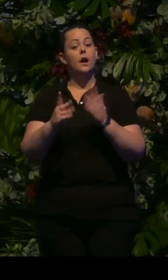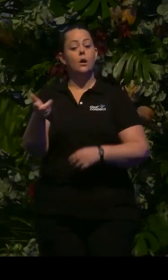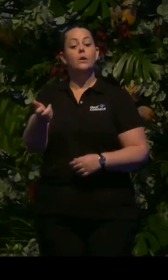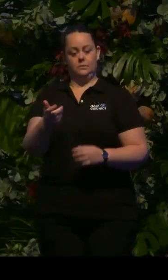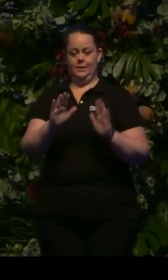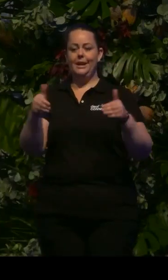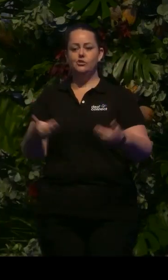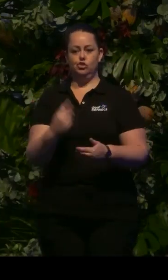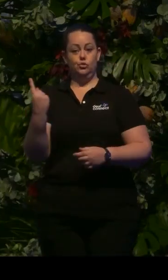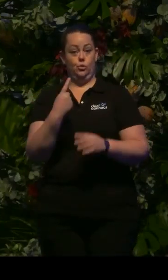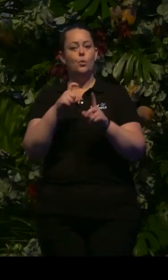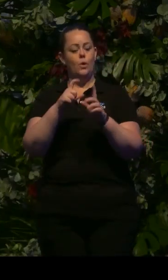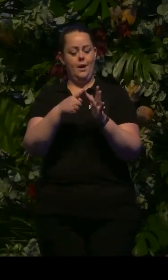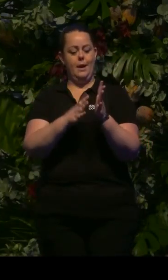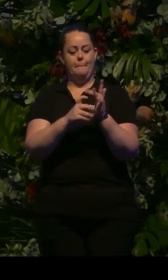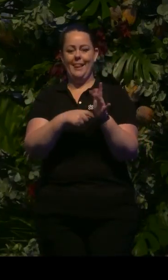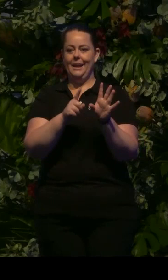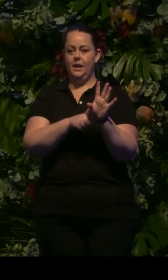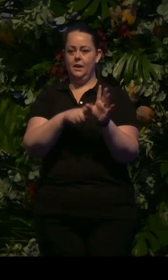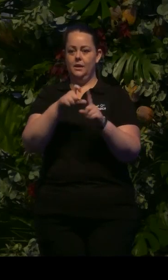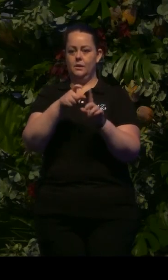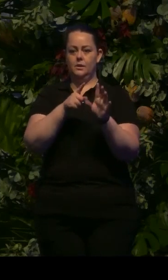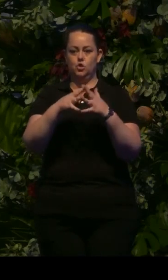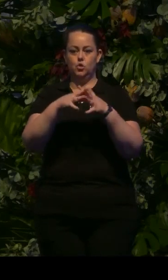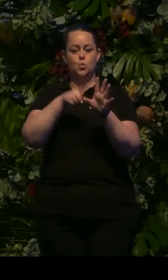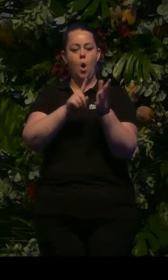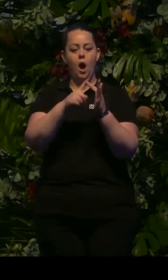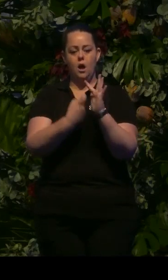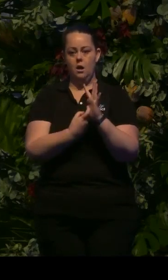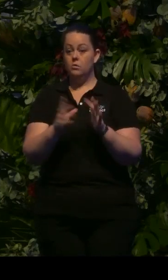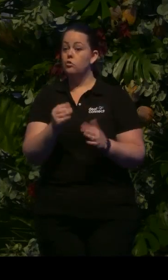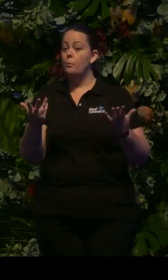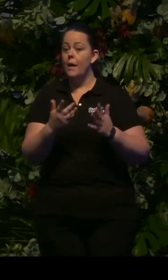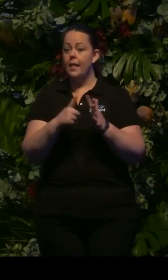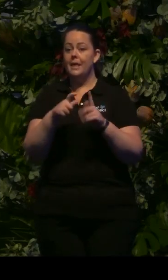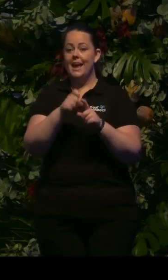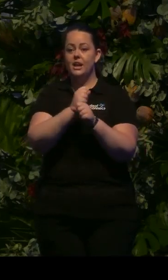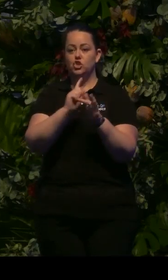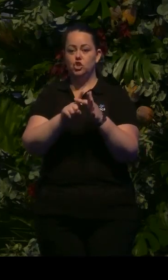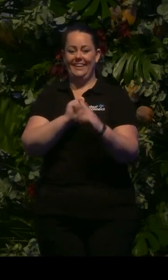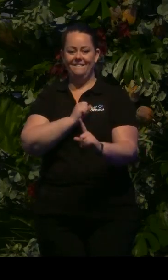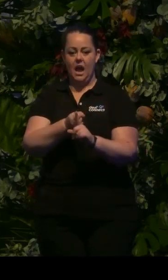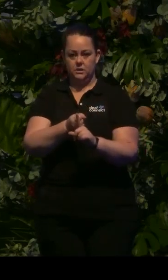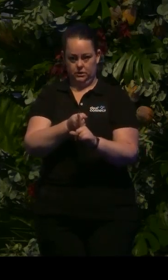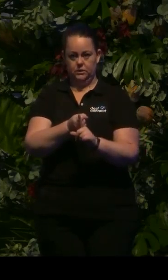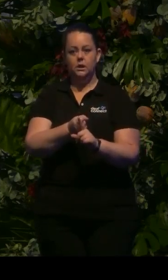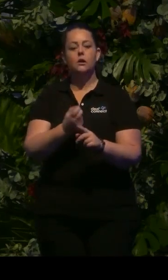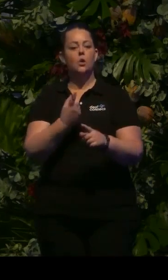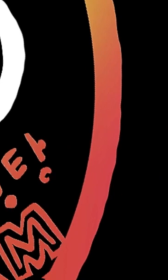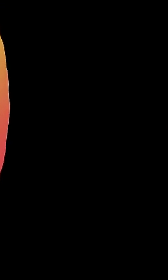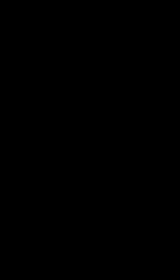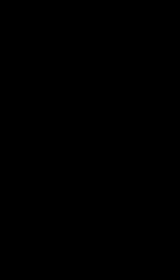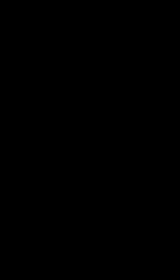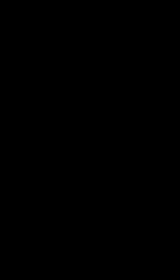first talk on embracing LGBTIQ issues through the Sustainable Development Goals. Thank you.